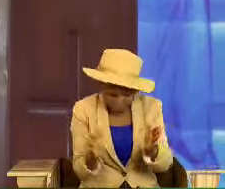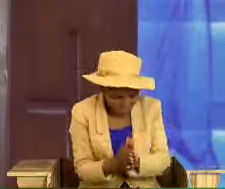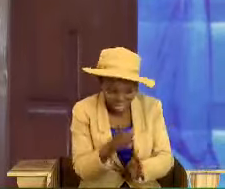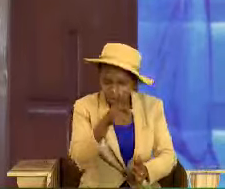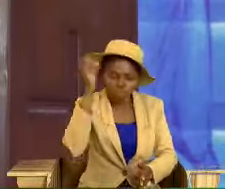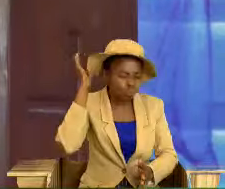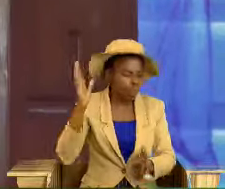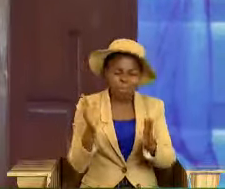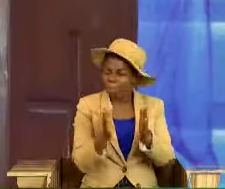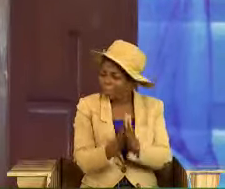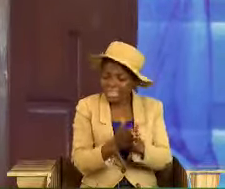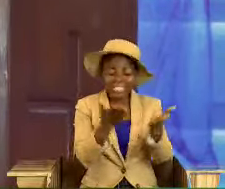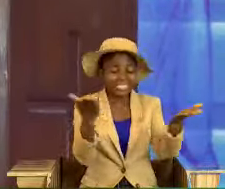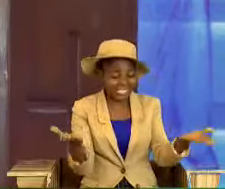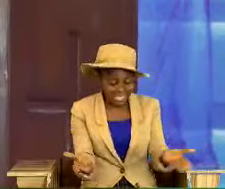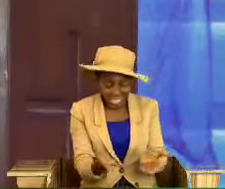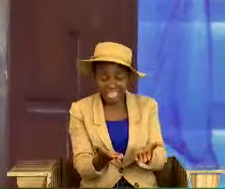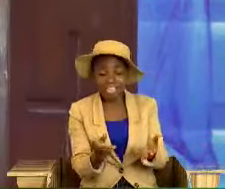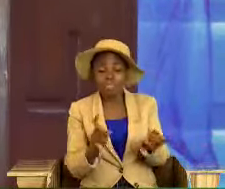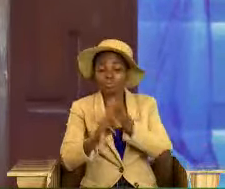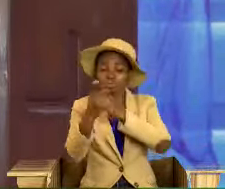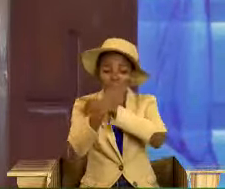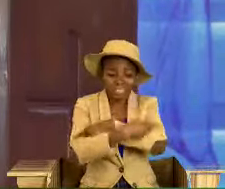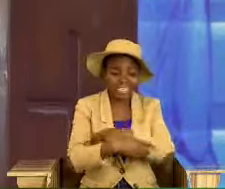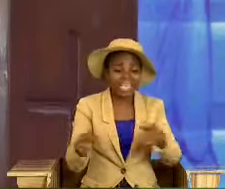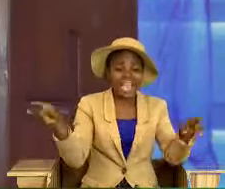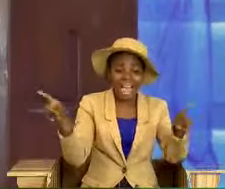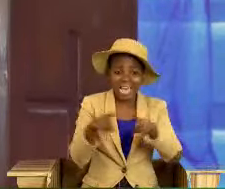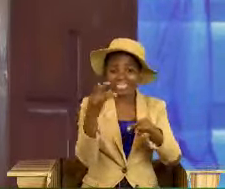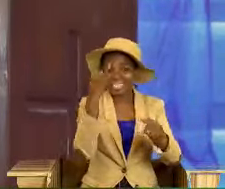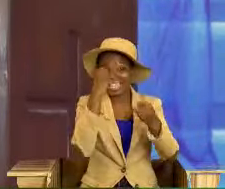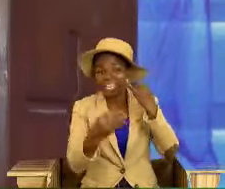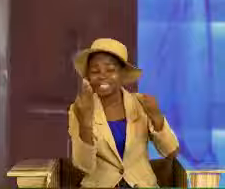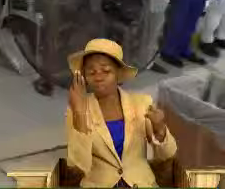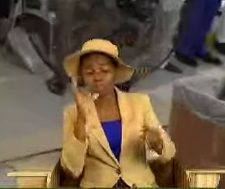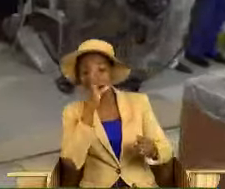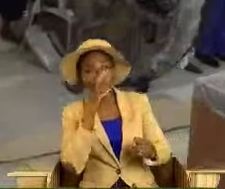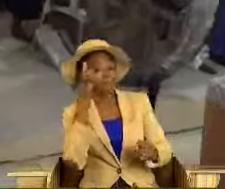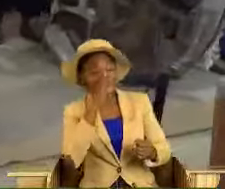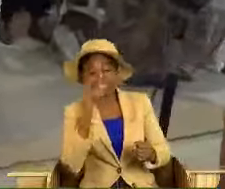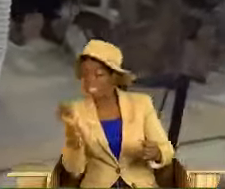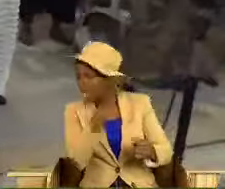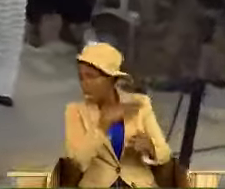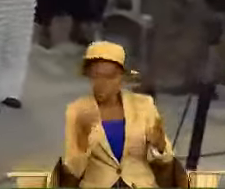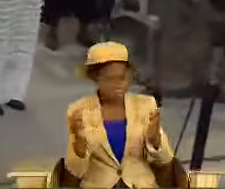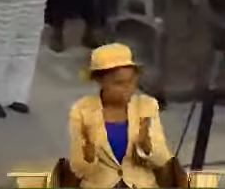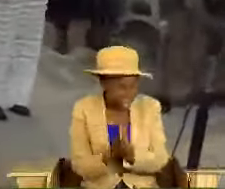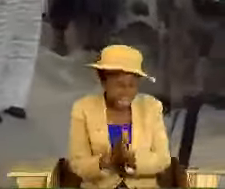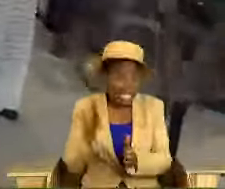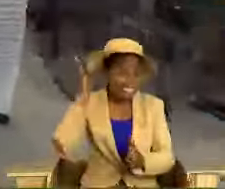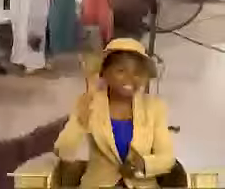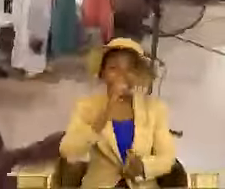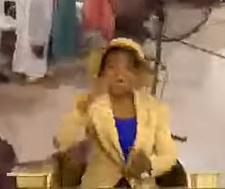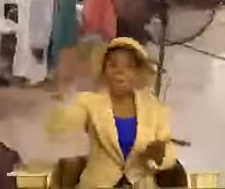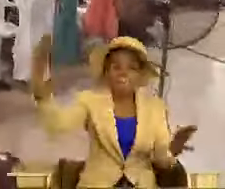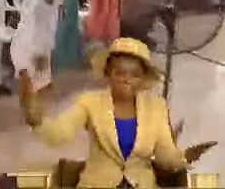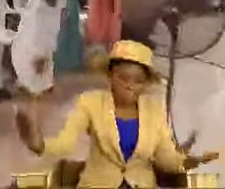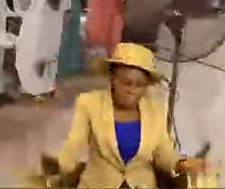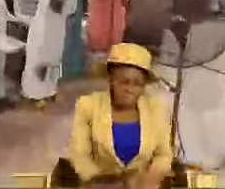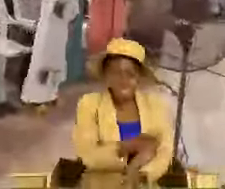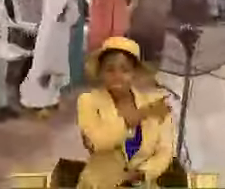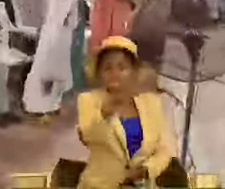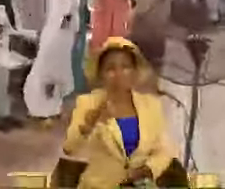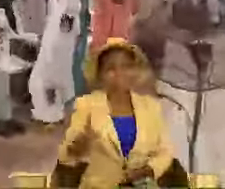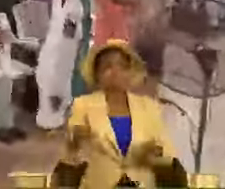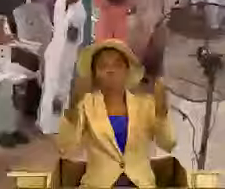here today as a ceiling for this 70 days pray fasting shall bring you a Comm and see